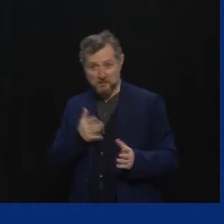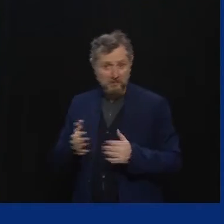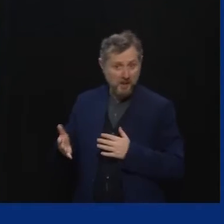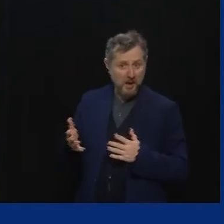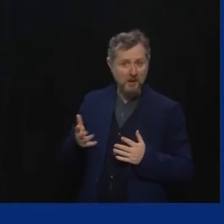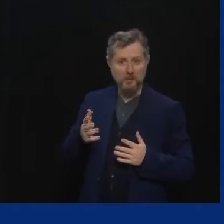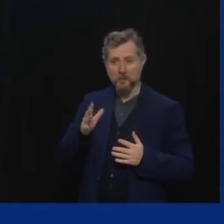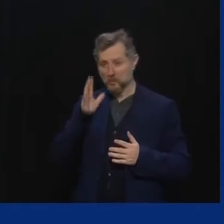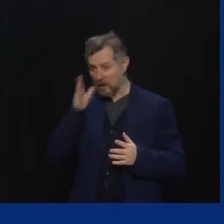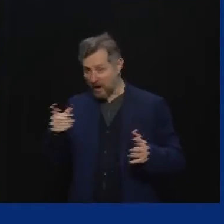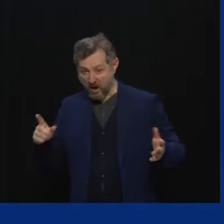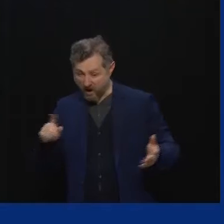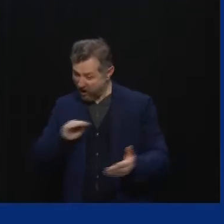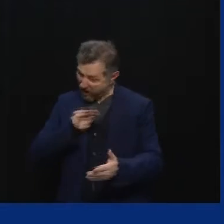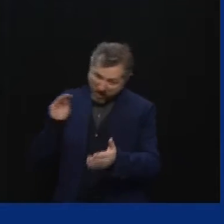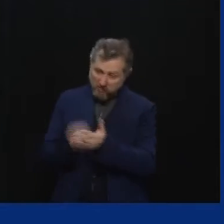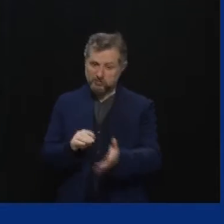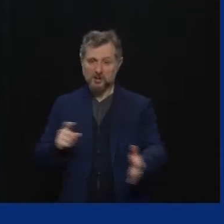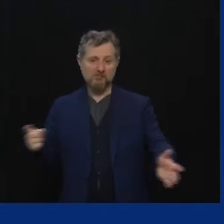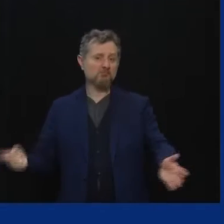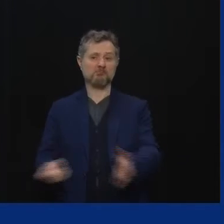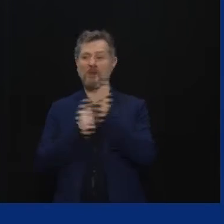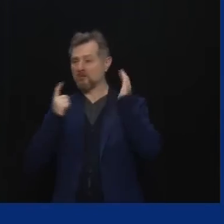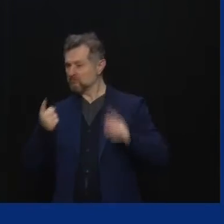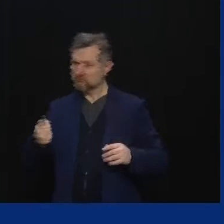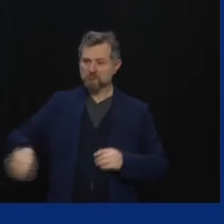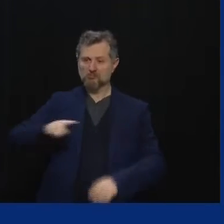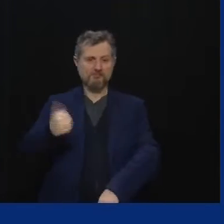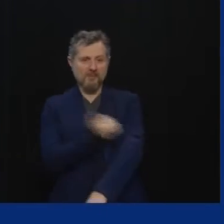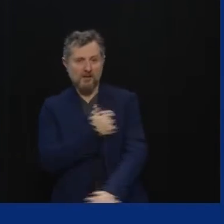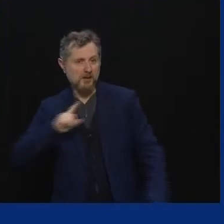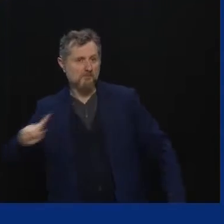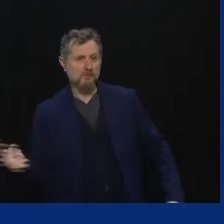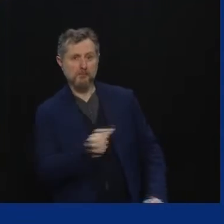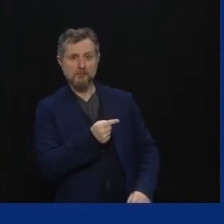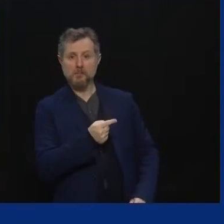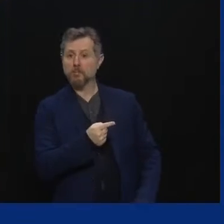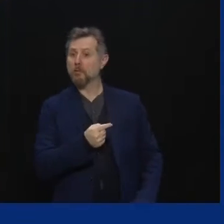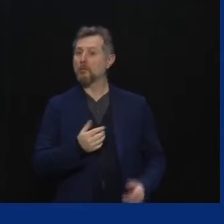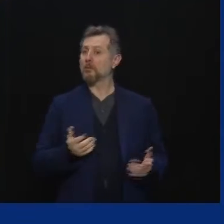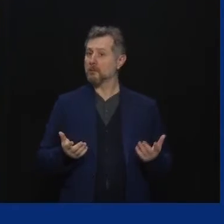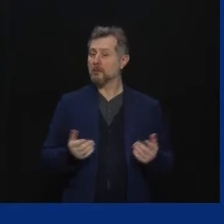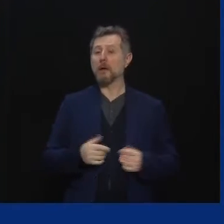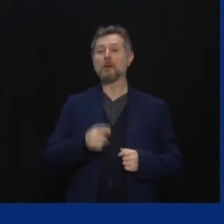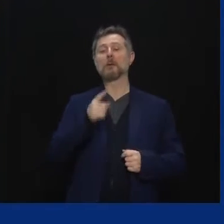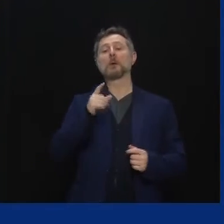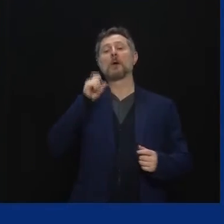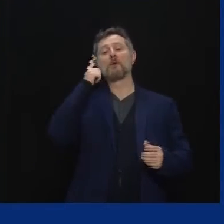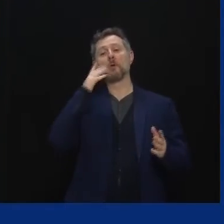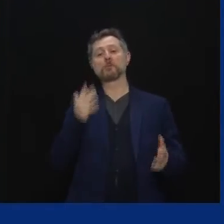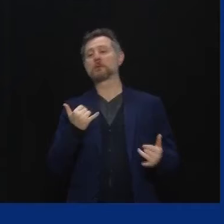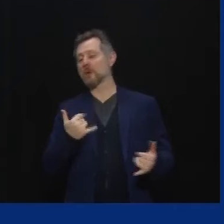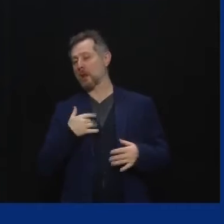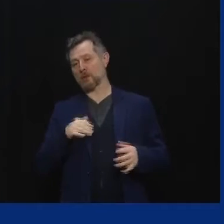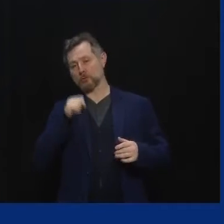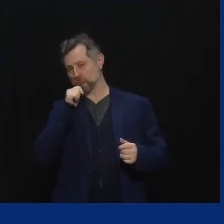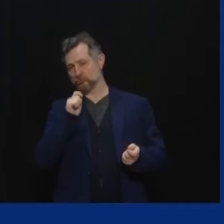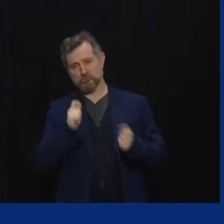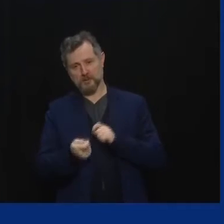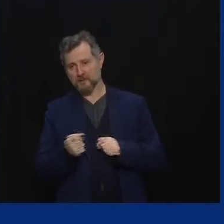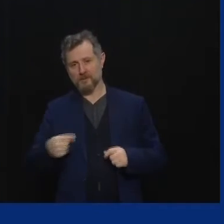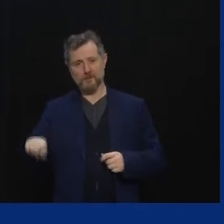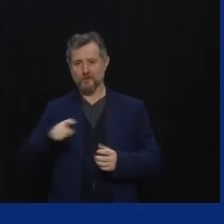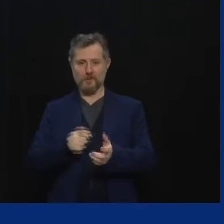that, a vaccine for them? Right now, we're not making a change in that because they're all required to wear masks, and